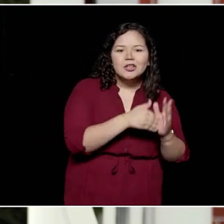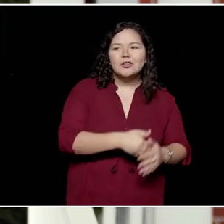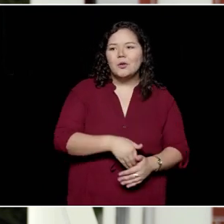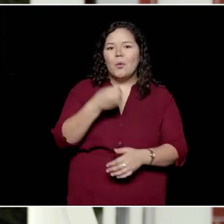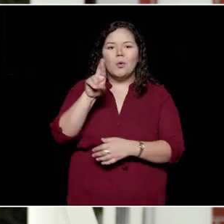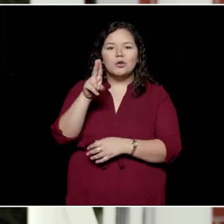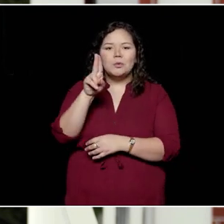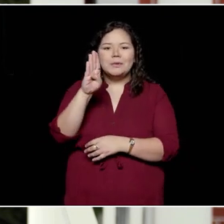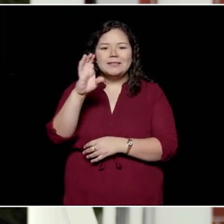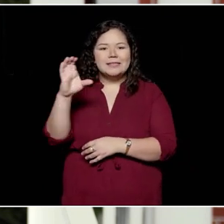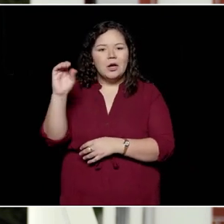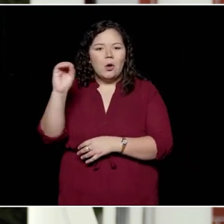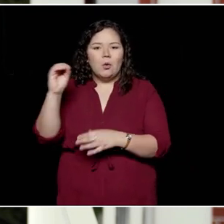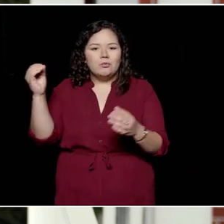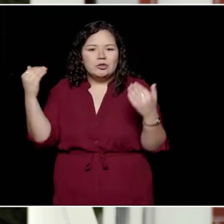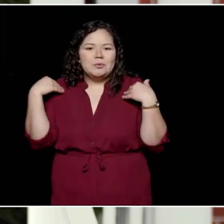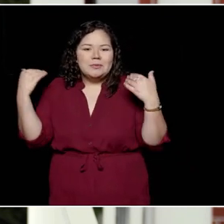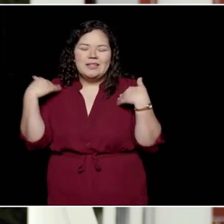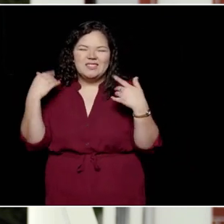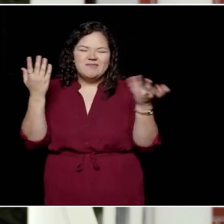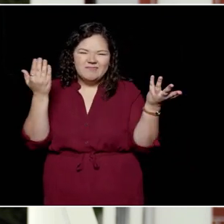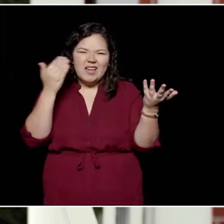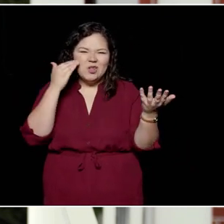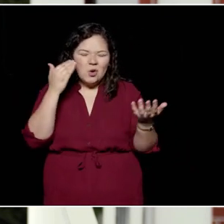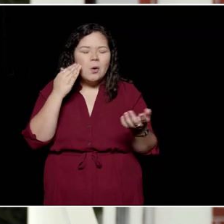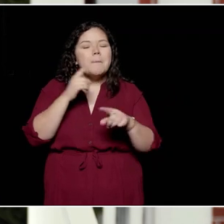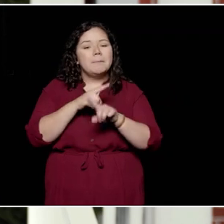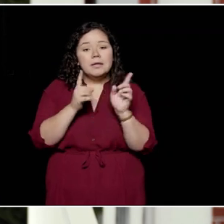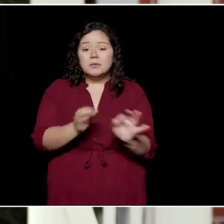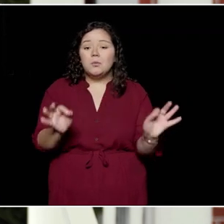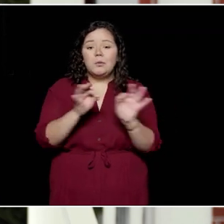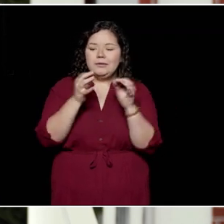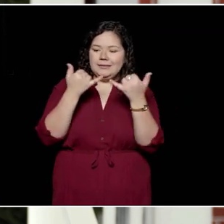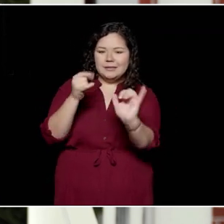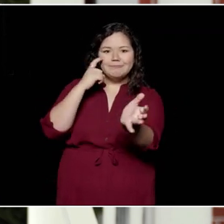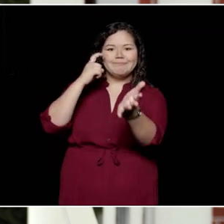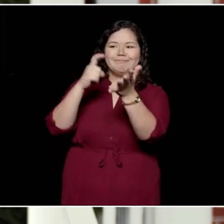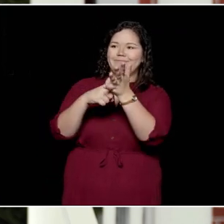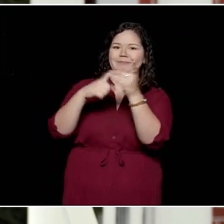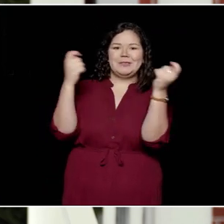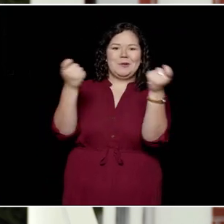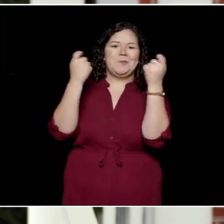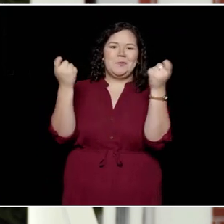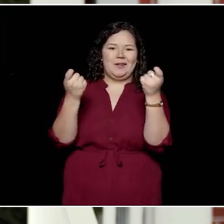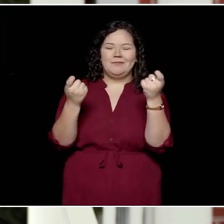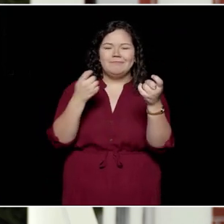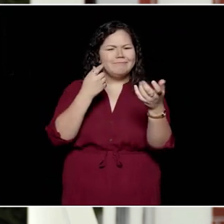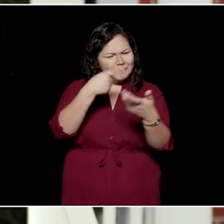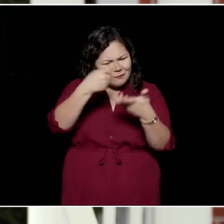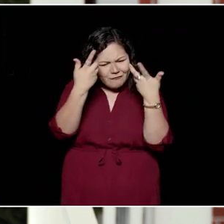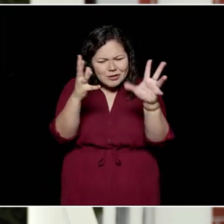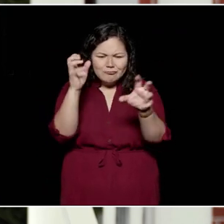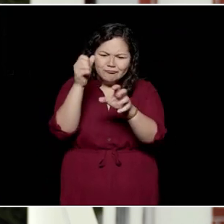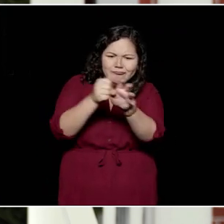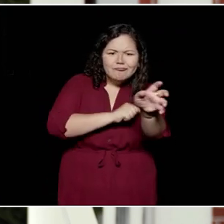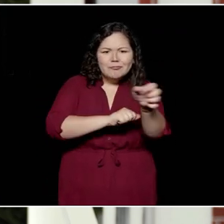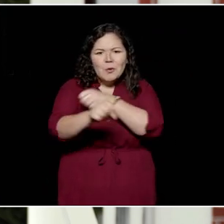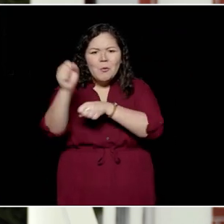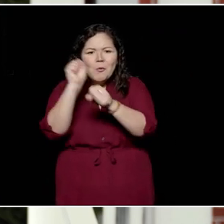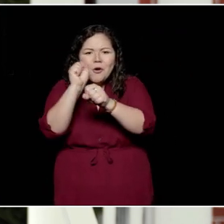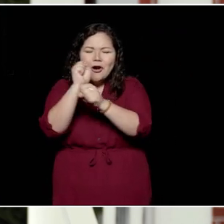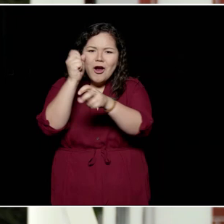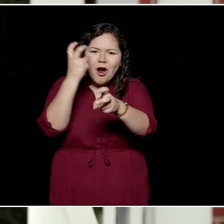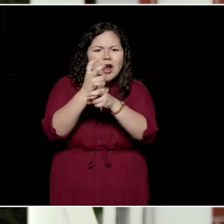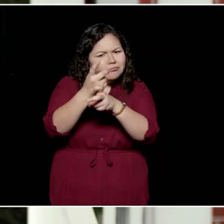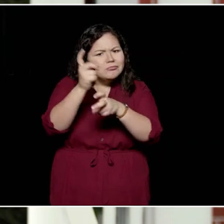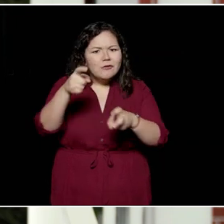UBCO Gymnasium, but it's important that we mark this occasion from wherever we are. You've worked hard to get to graduation, and